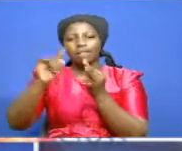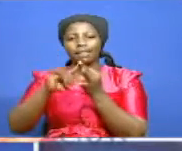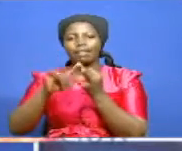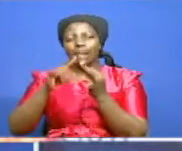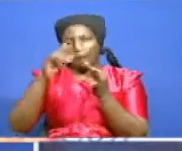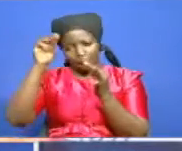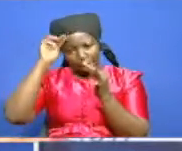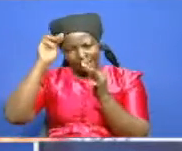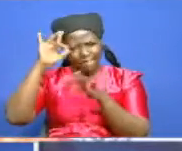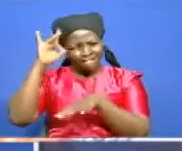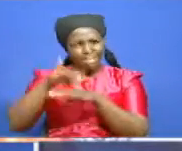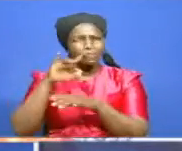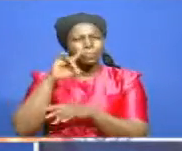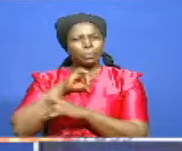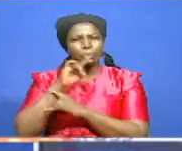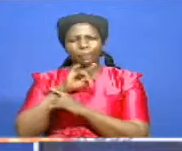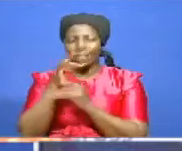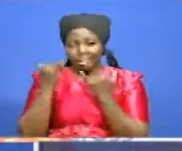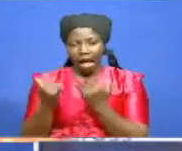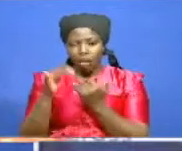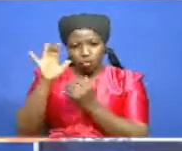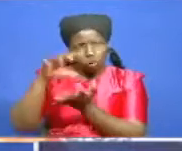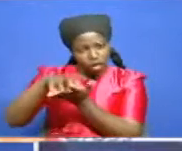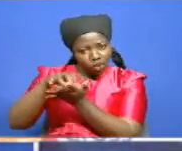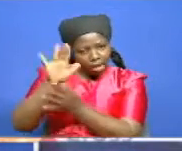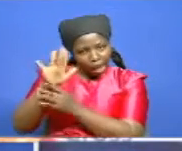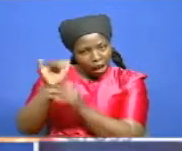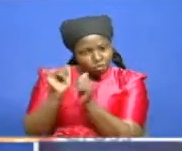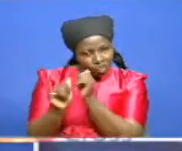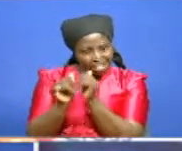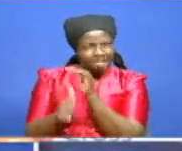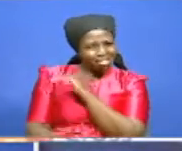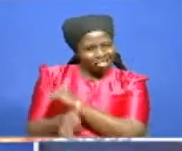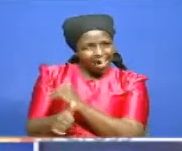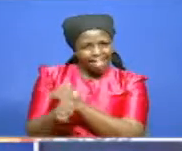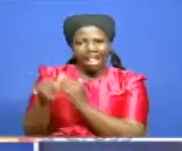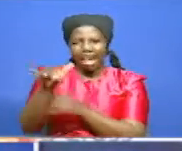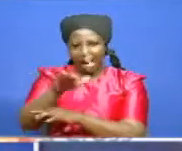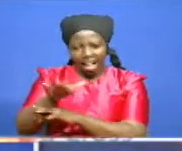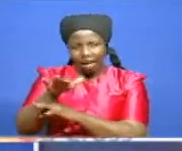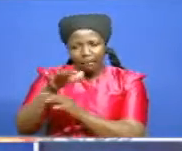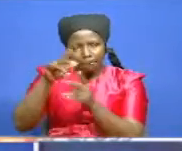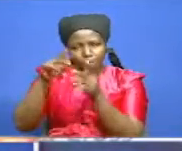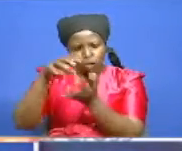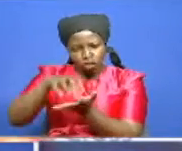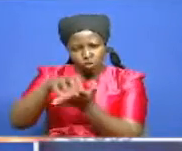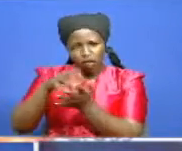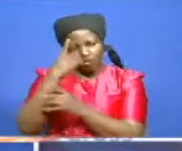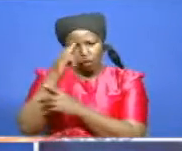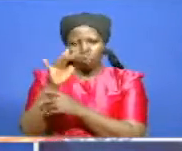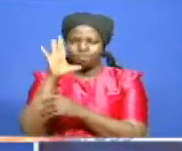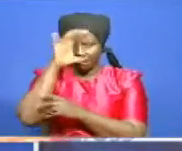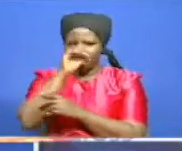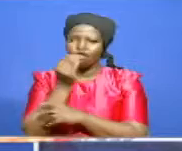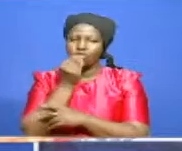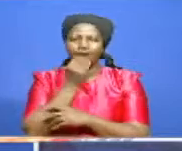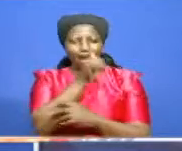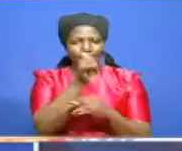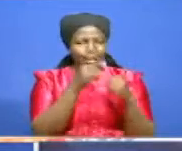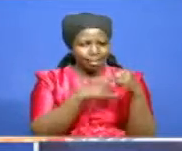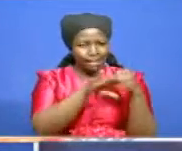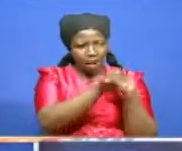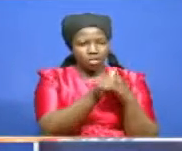and are in what is traditionally described as an alarm phase of food insecurity. Another six counties,